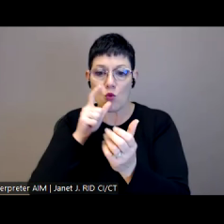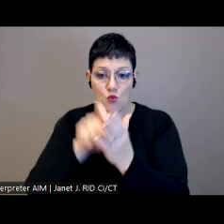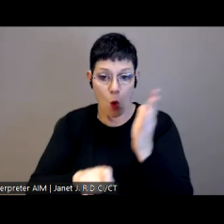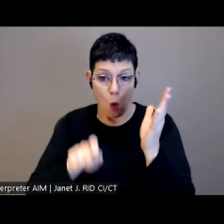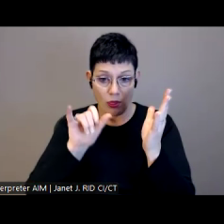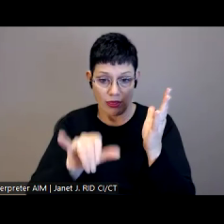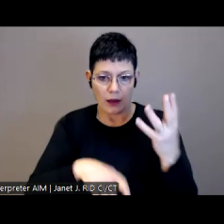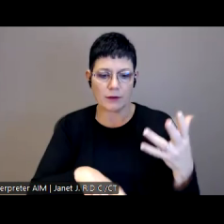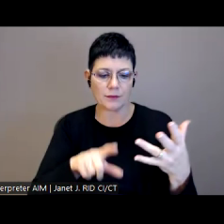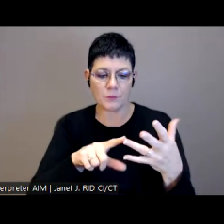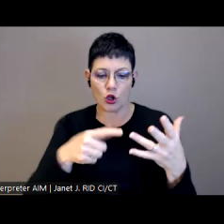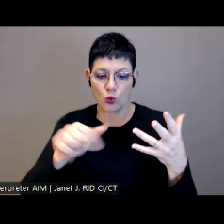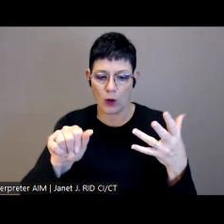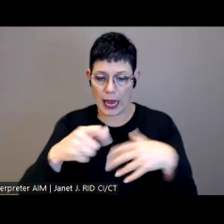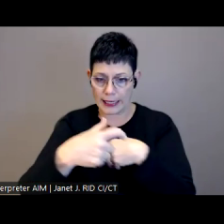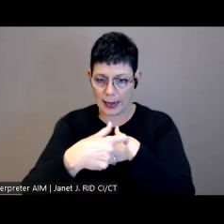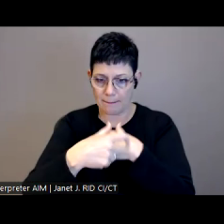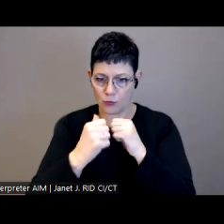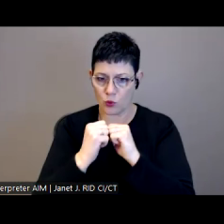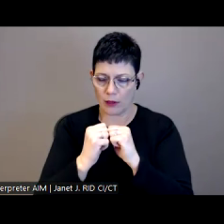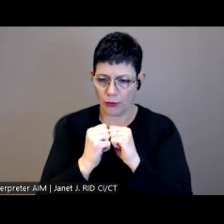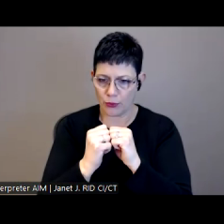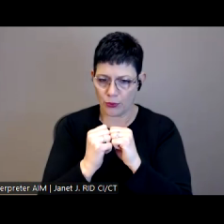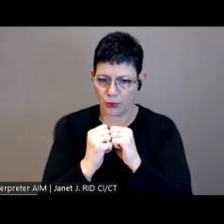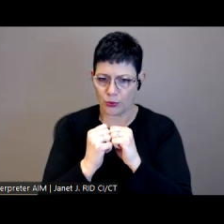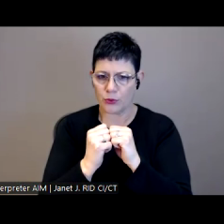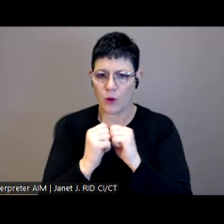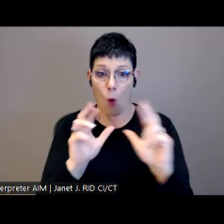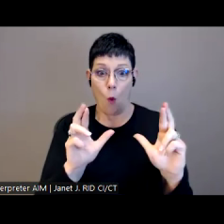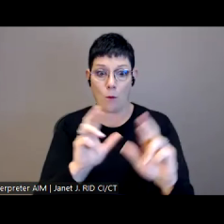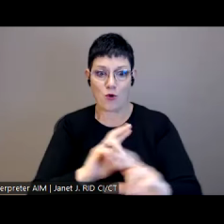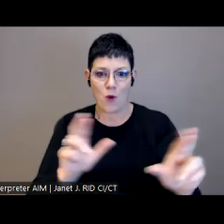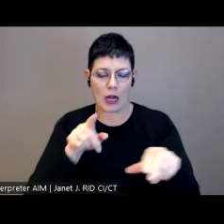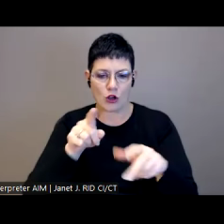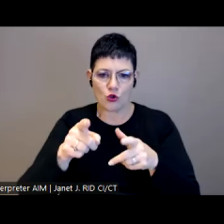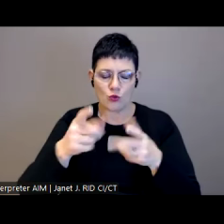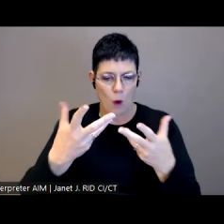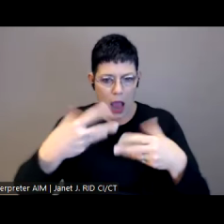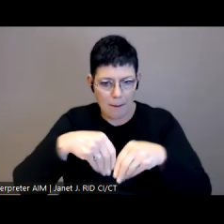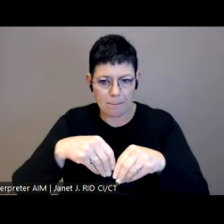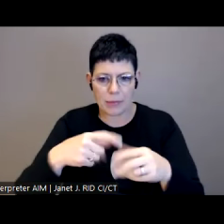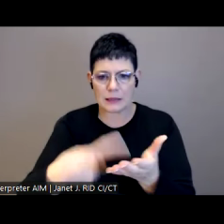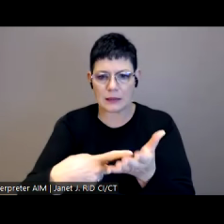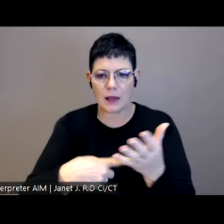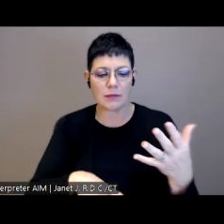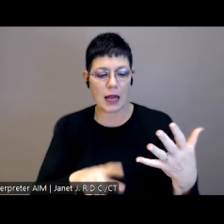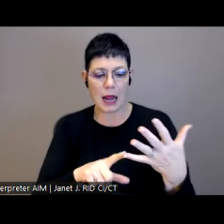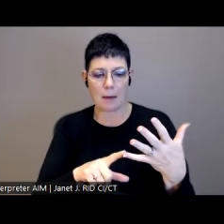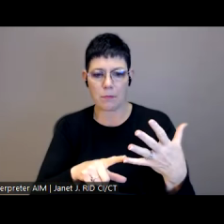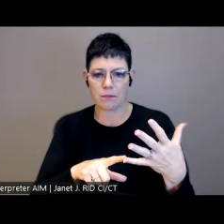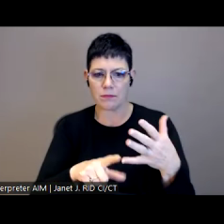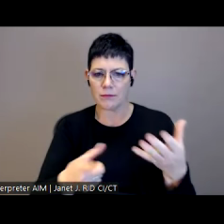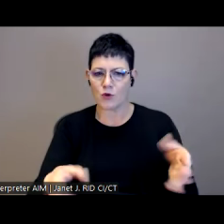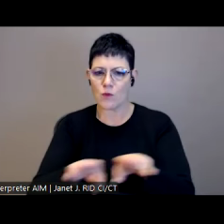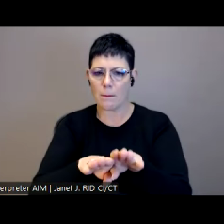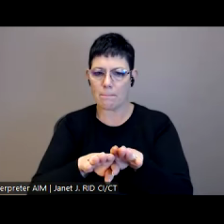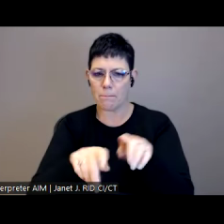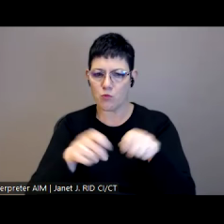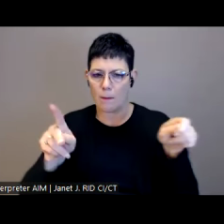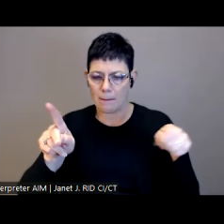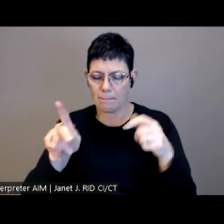do a Q&A with you, so I hope you're ready to engage. And then we'll have a wrap-up and share some